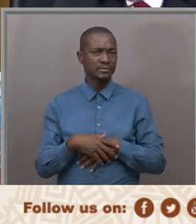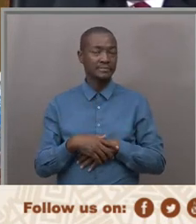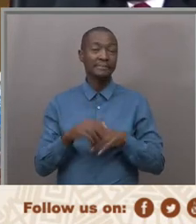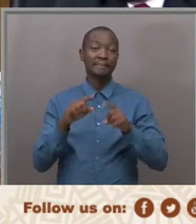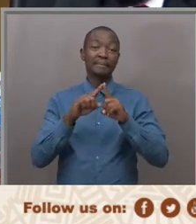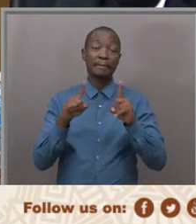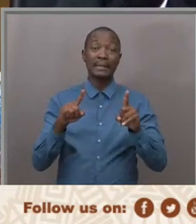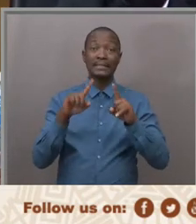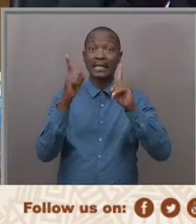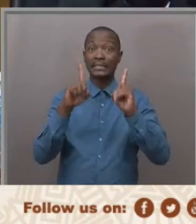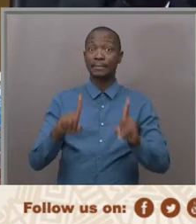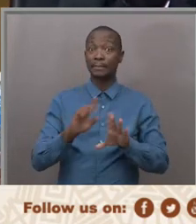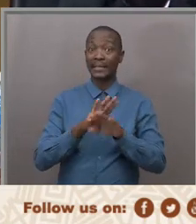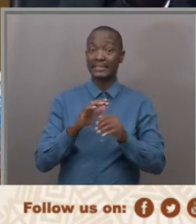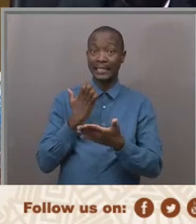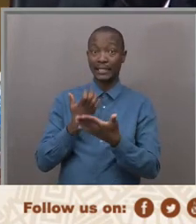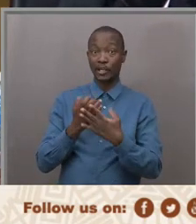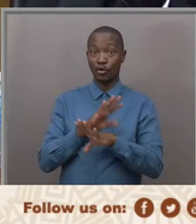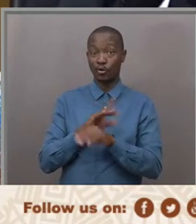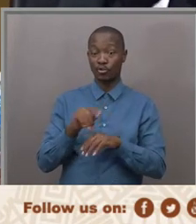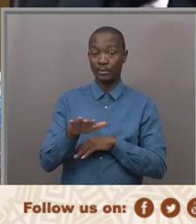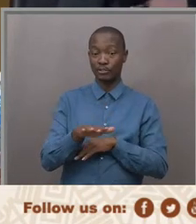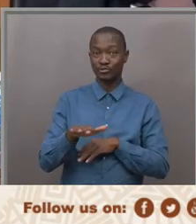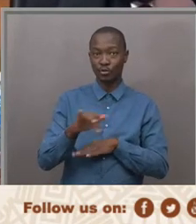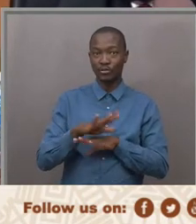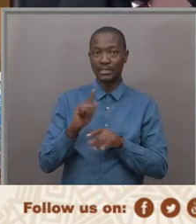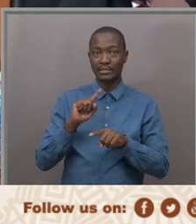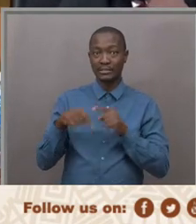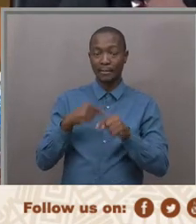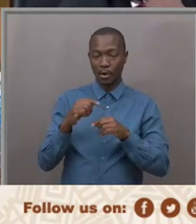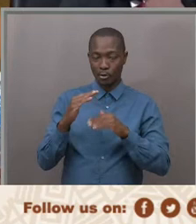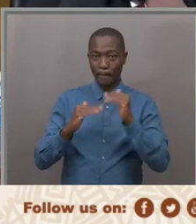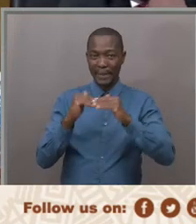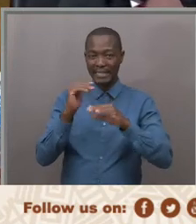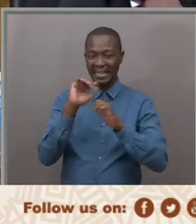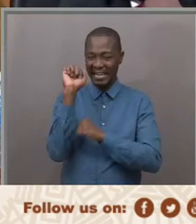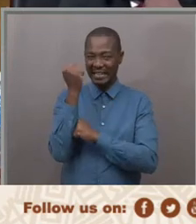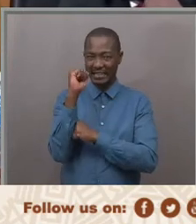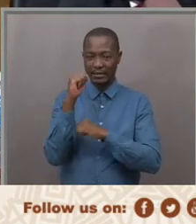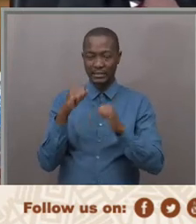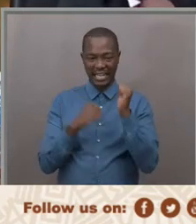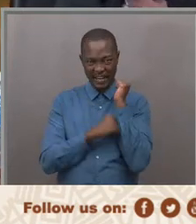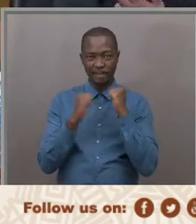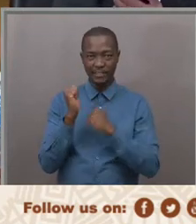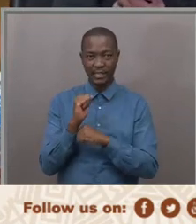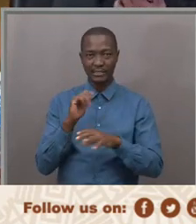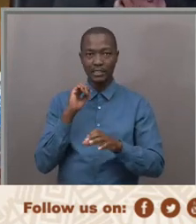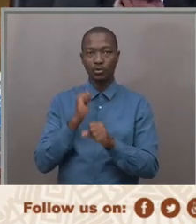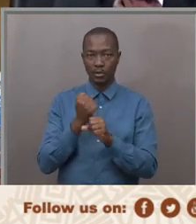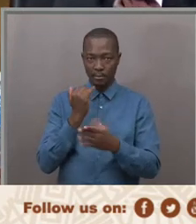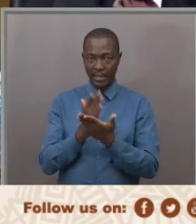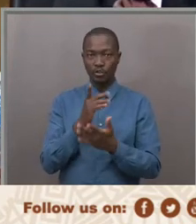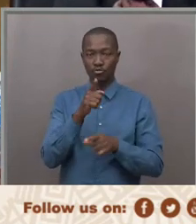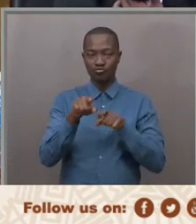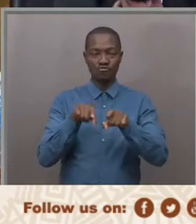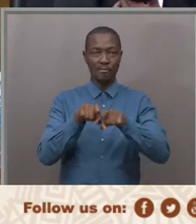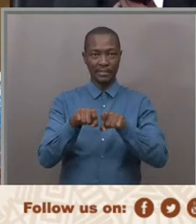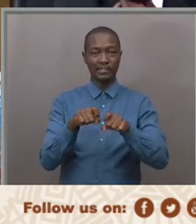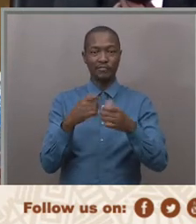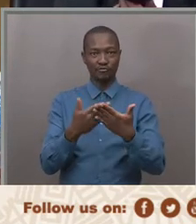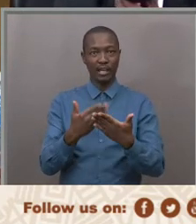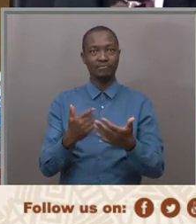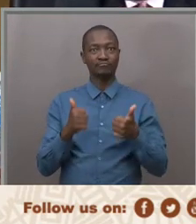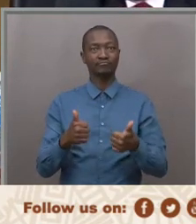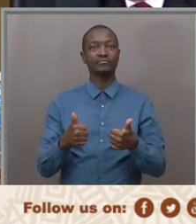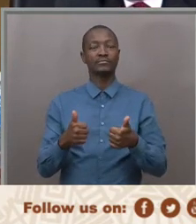Special economic zones are about building industrial infrastructure that will make you competitive. And